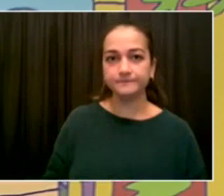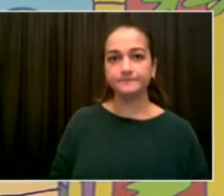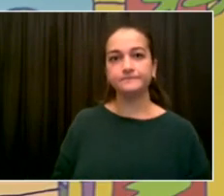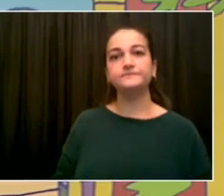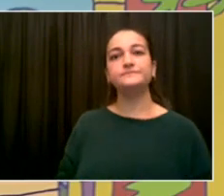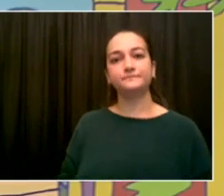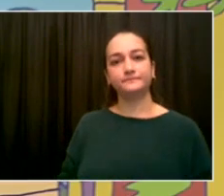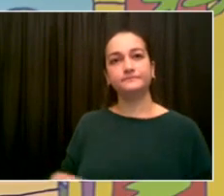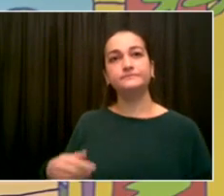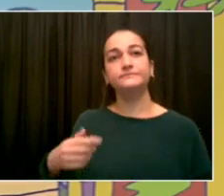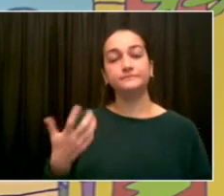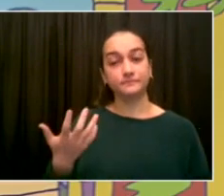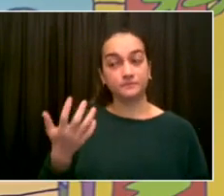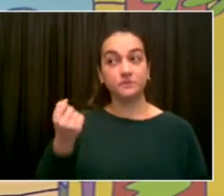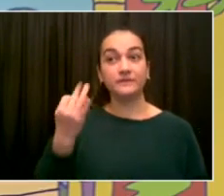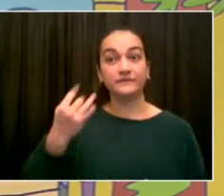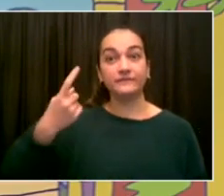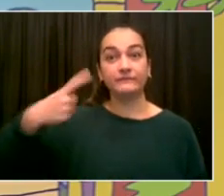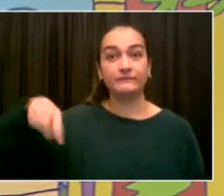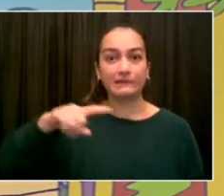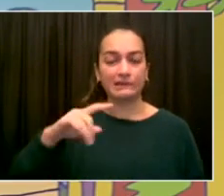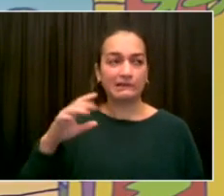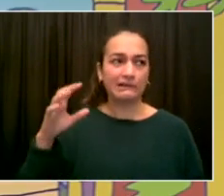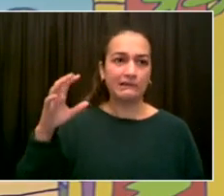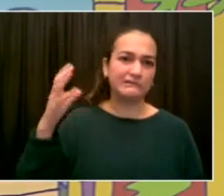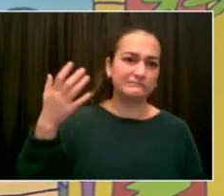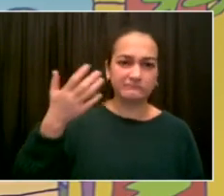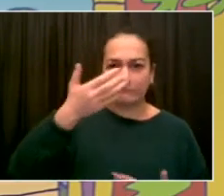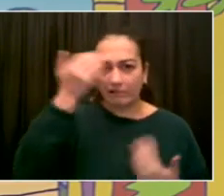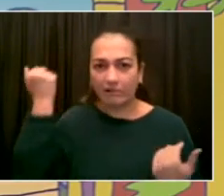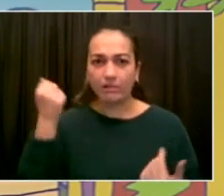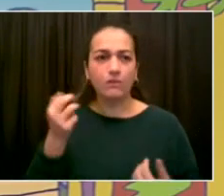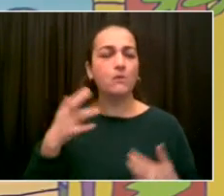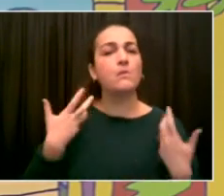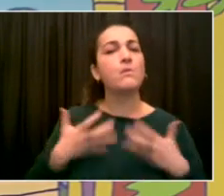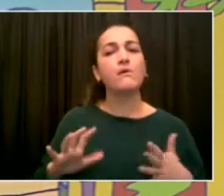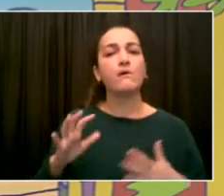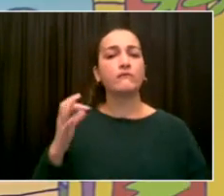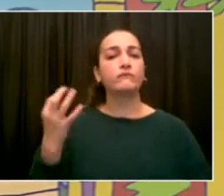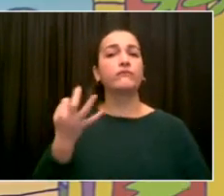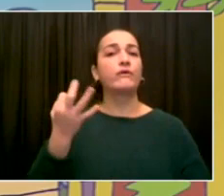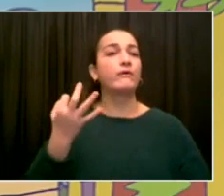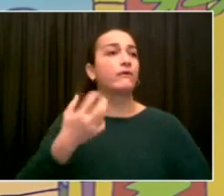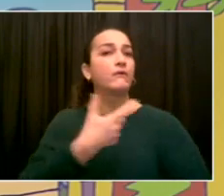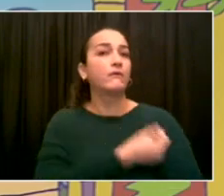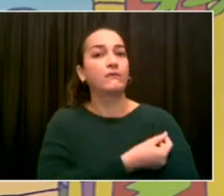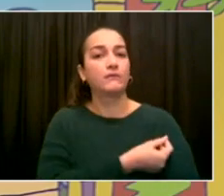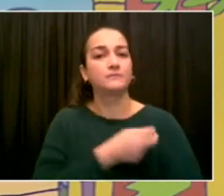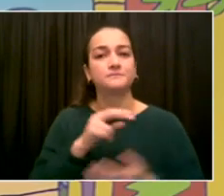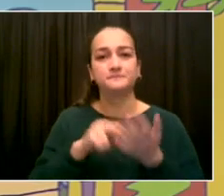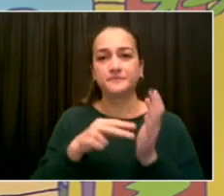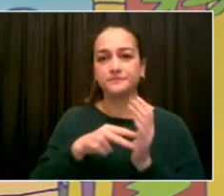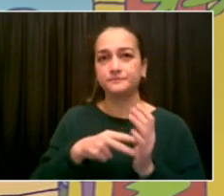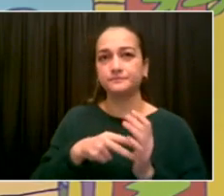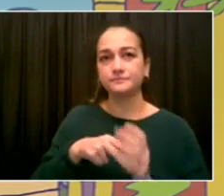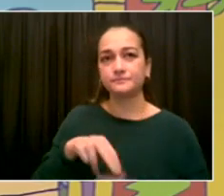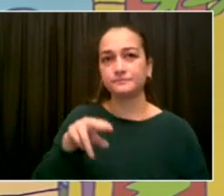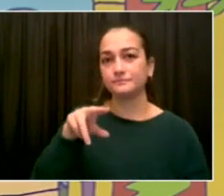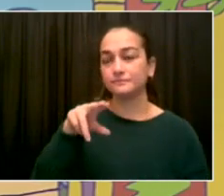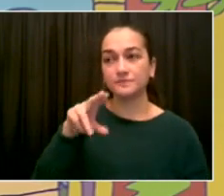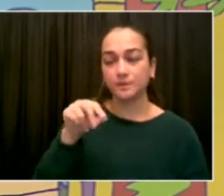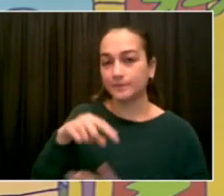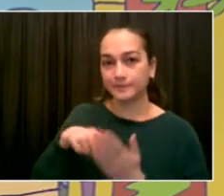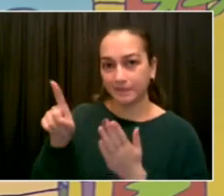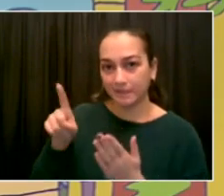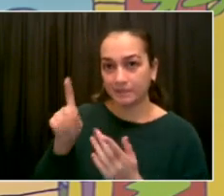unpaid leave, who then go out and get vaccinated immediately, and then even others who get vaccinated in the days after.